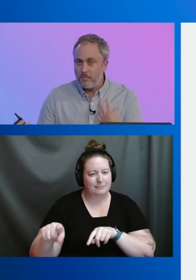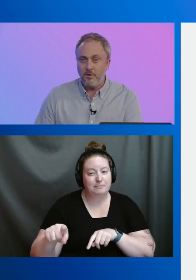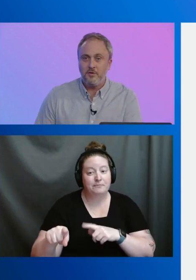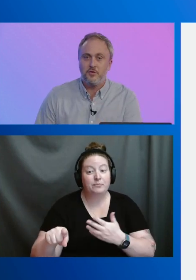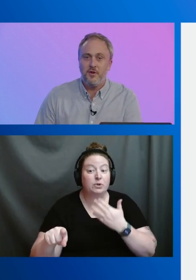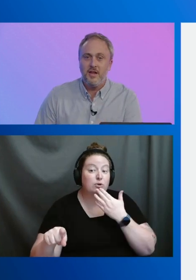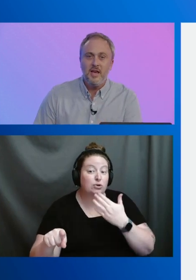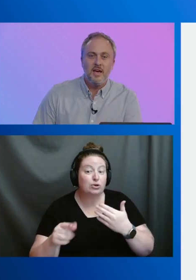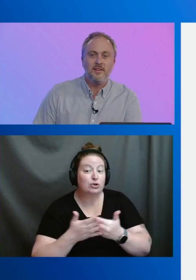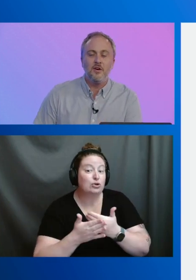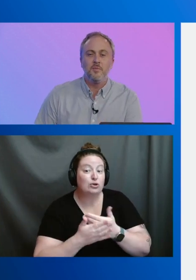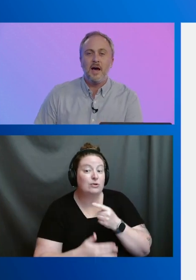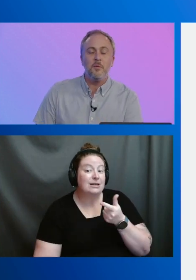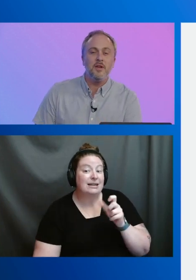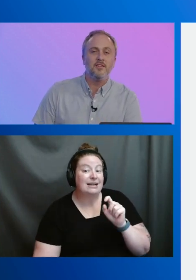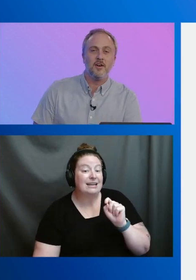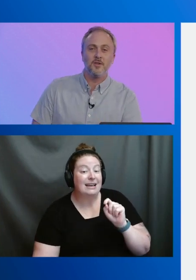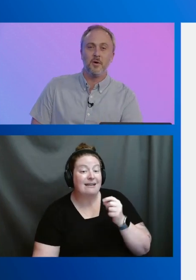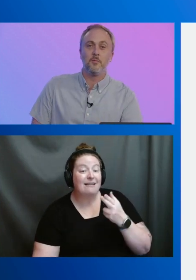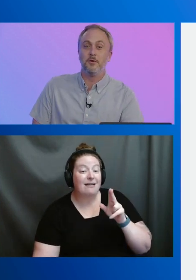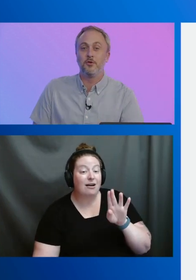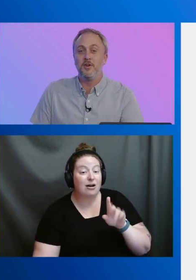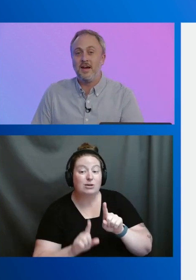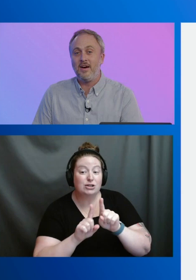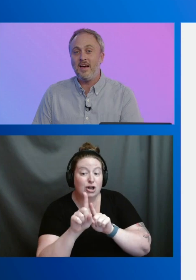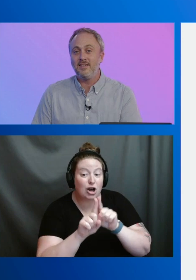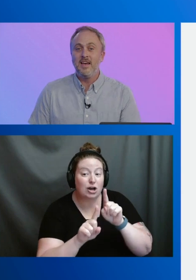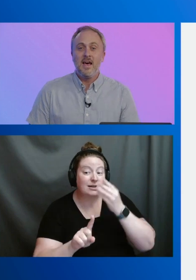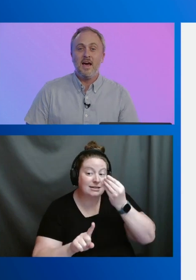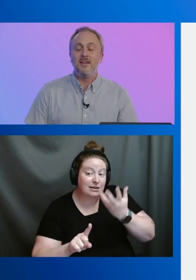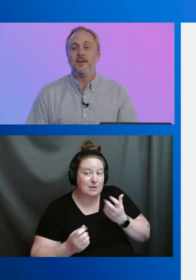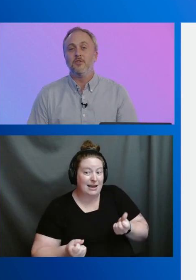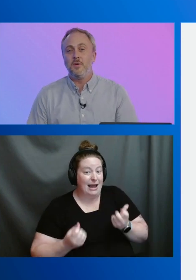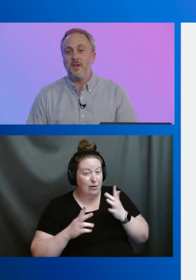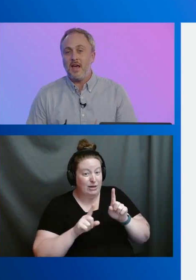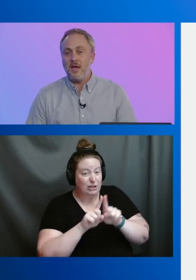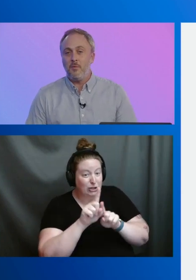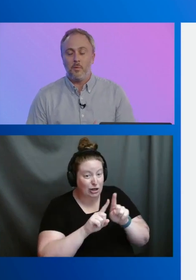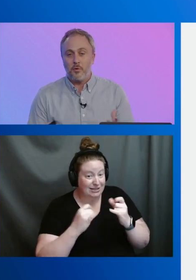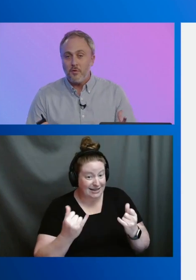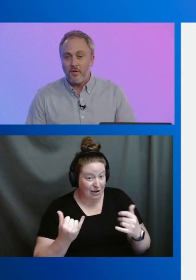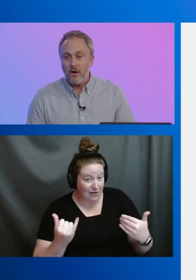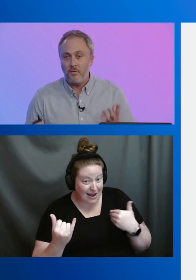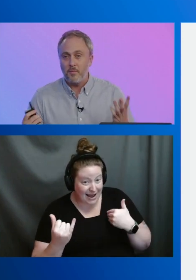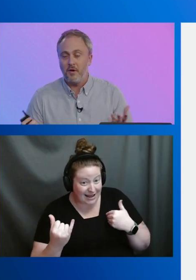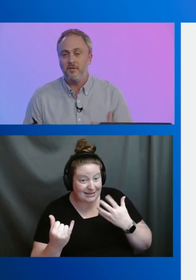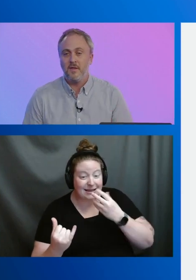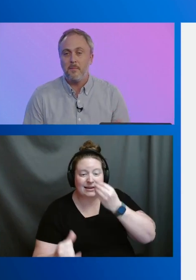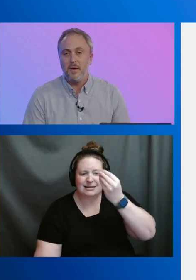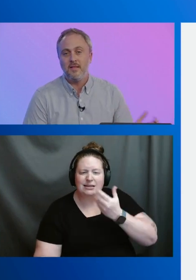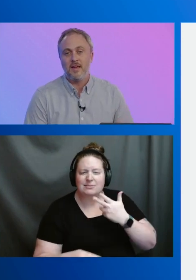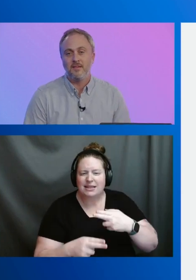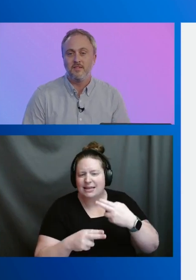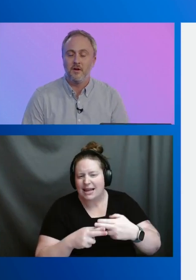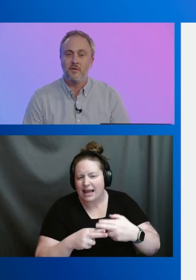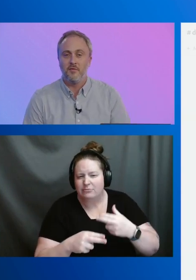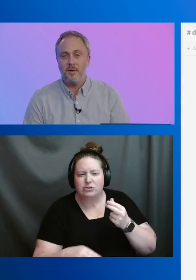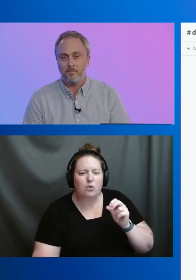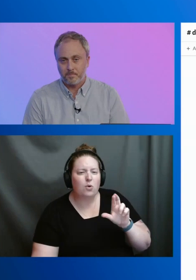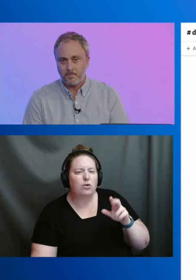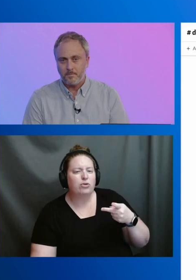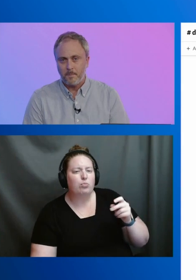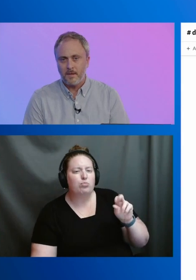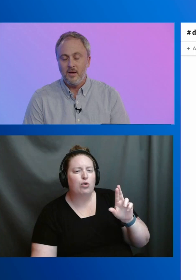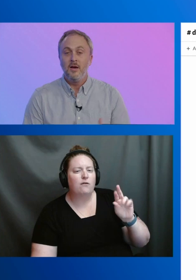this repository. It tells me how many stars my repository now has, and it tells me the name or the profile of the person that made that star